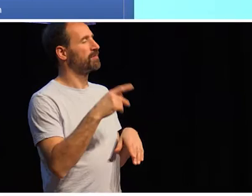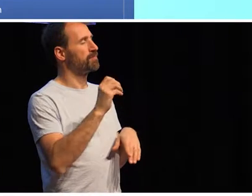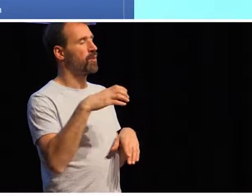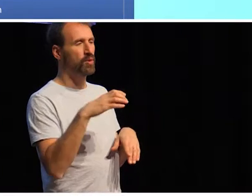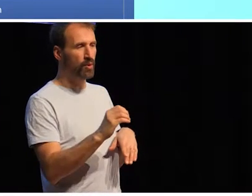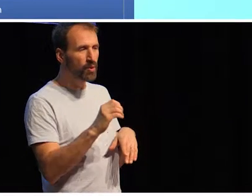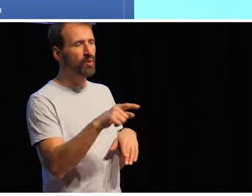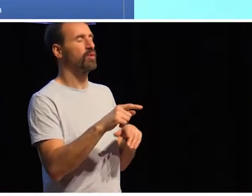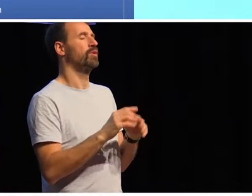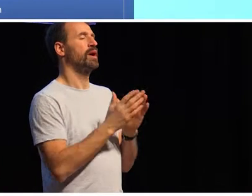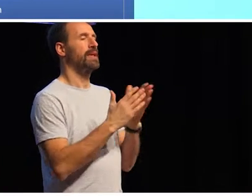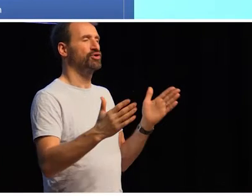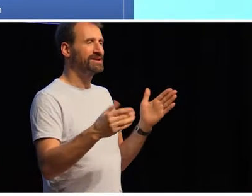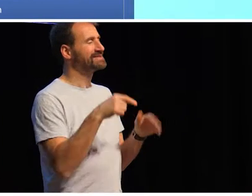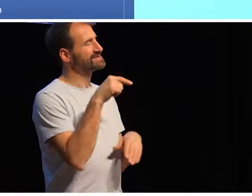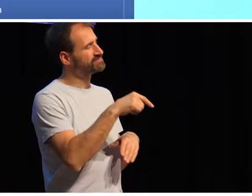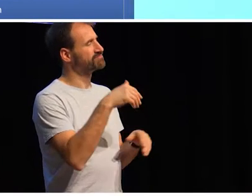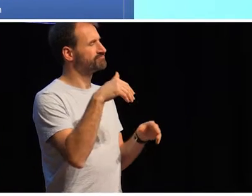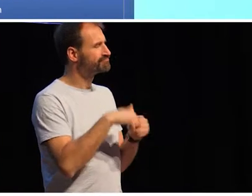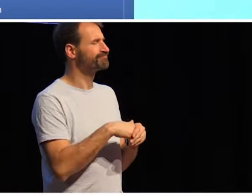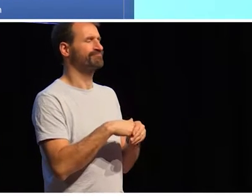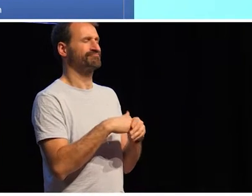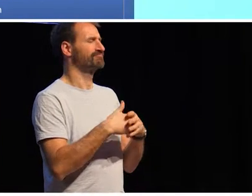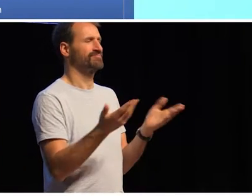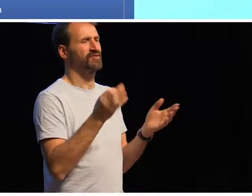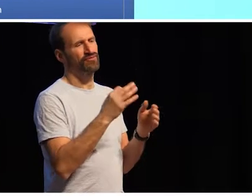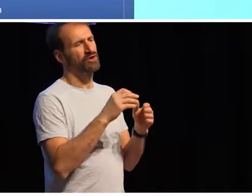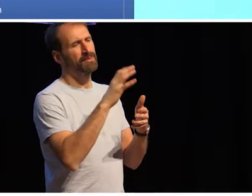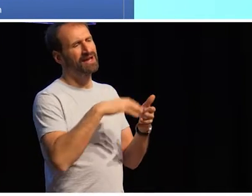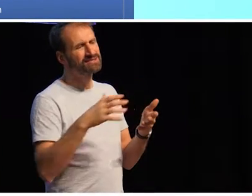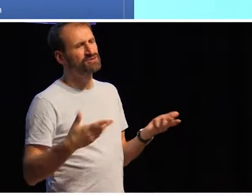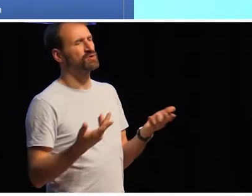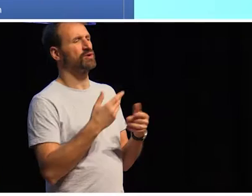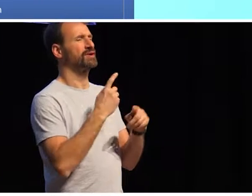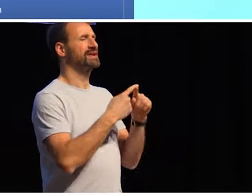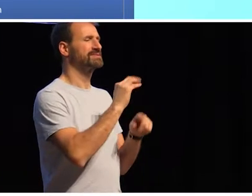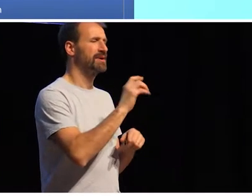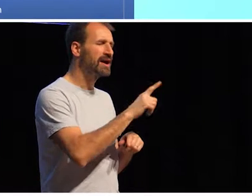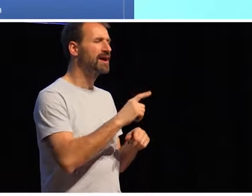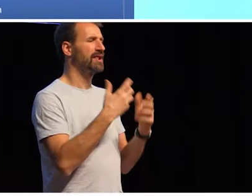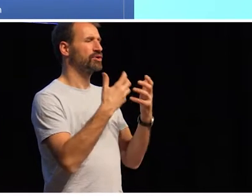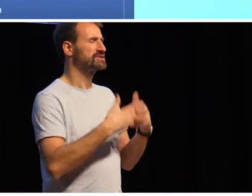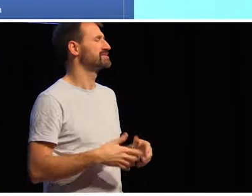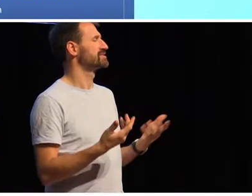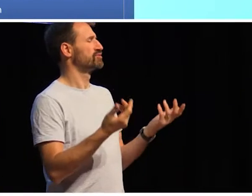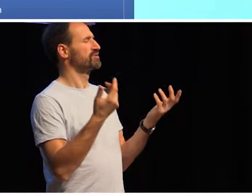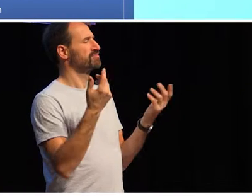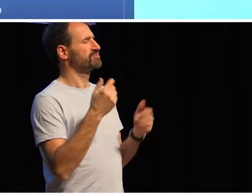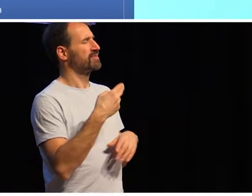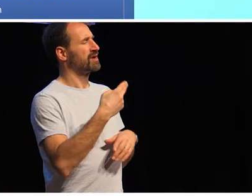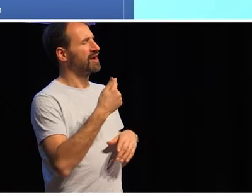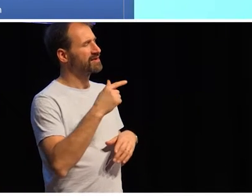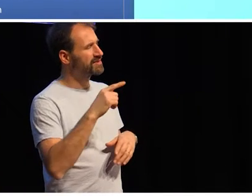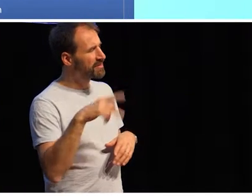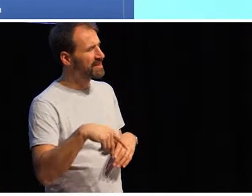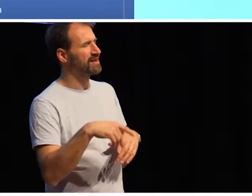need in a lot of applications like XML and JSON processing, multithreading, network protocols like HTTP